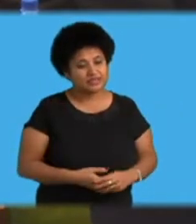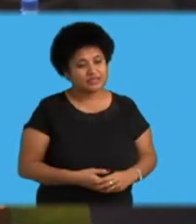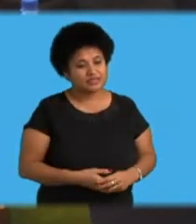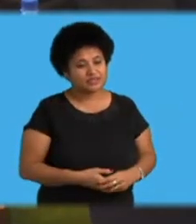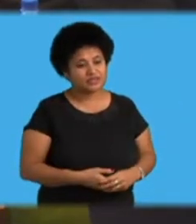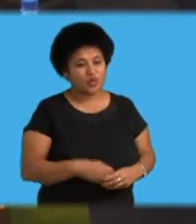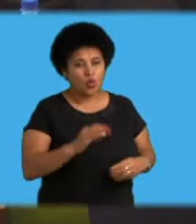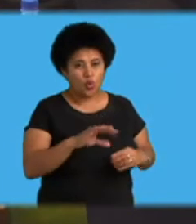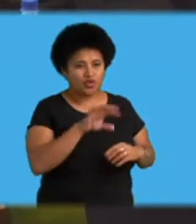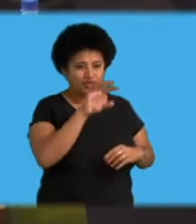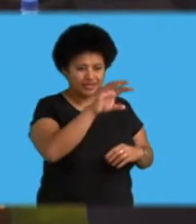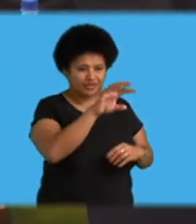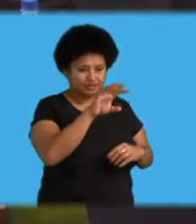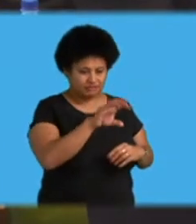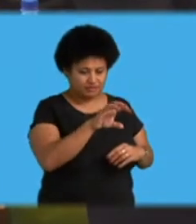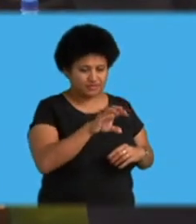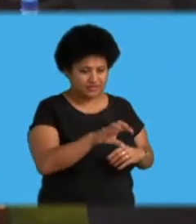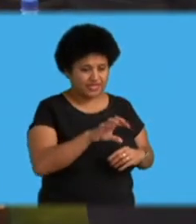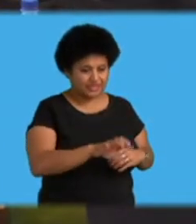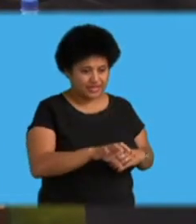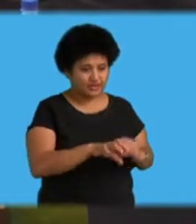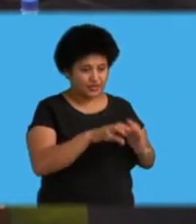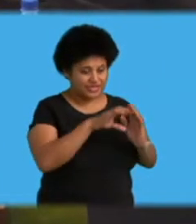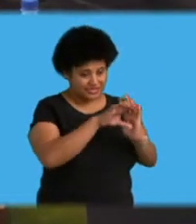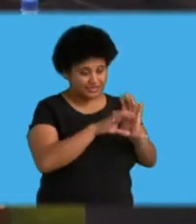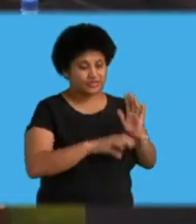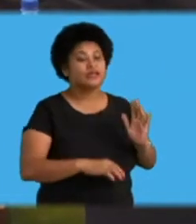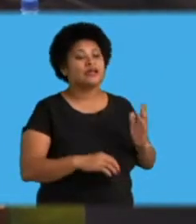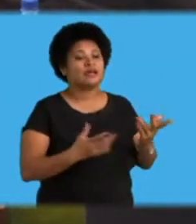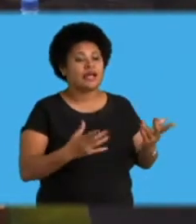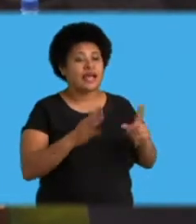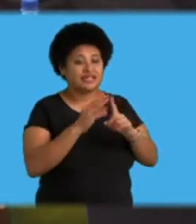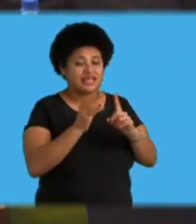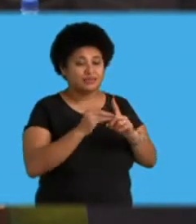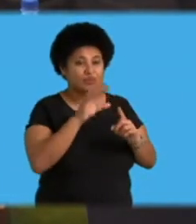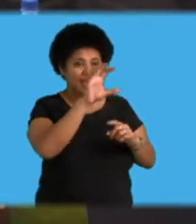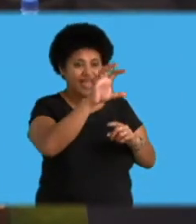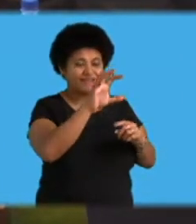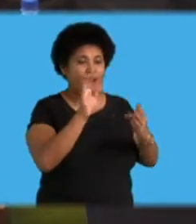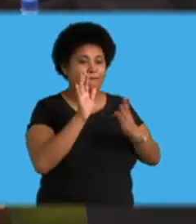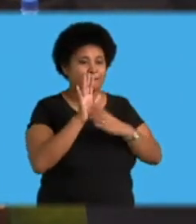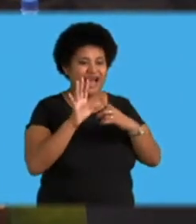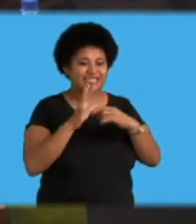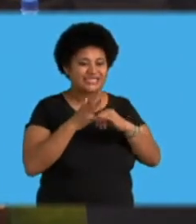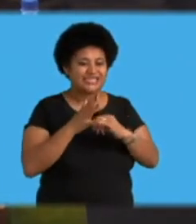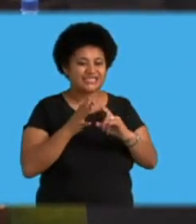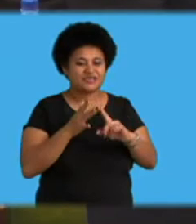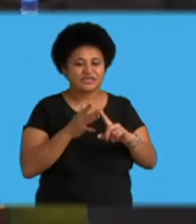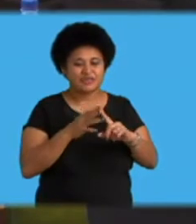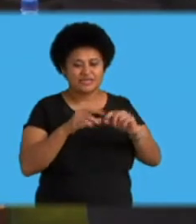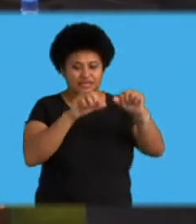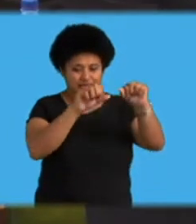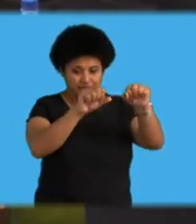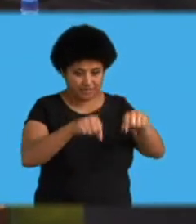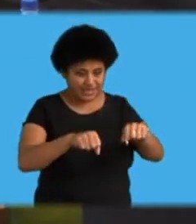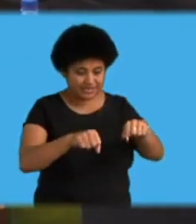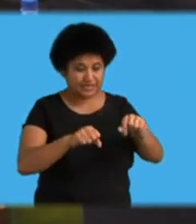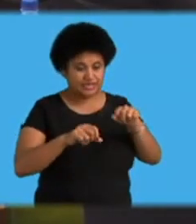all the categories of the museum. For example, we have the Masi category, the Grimmitt